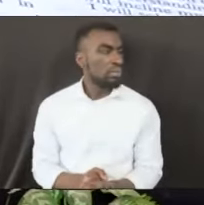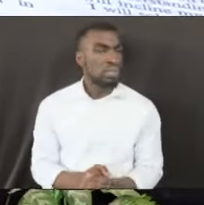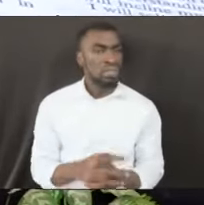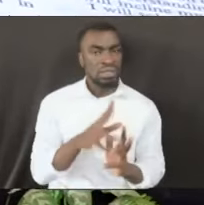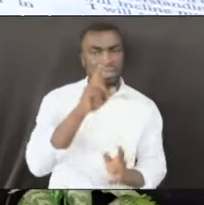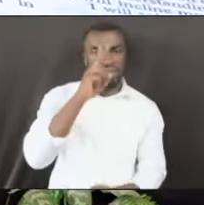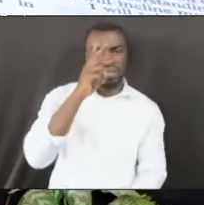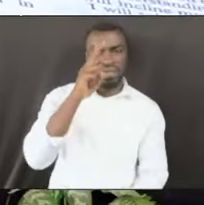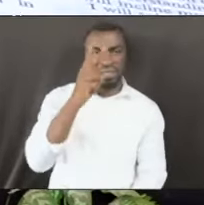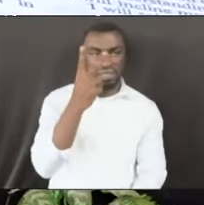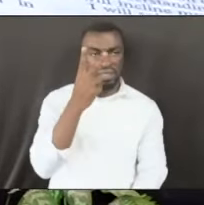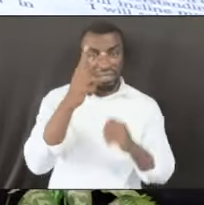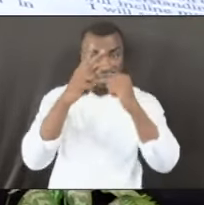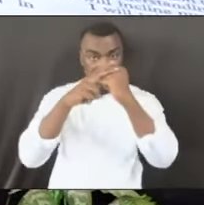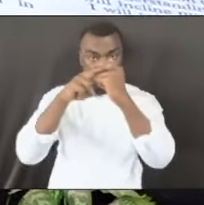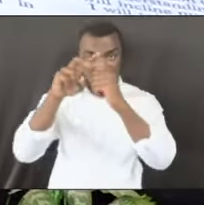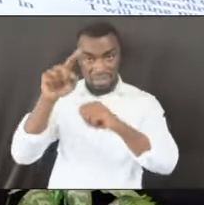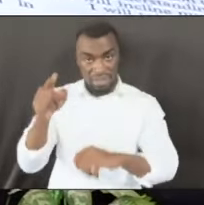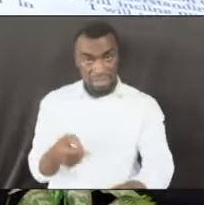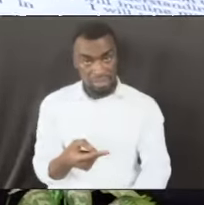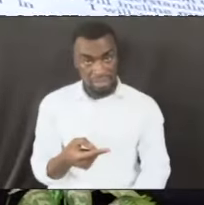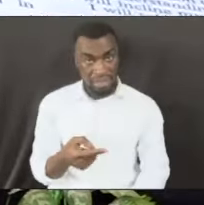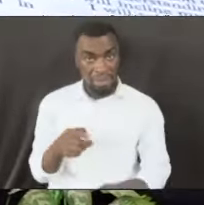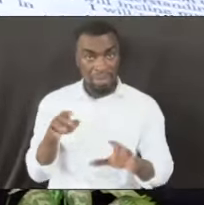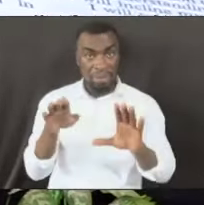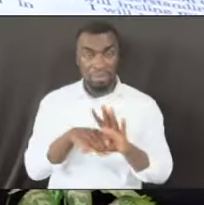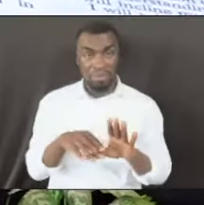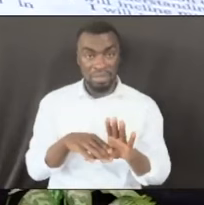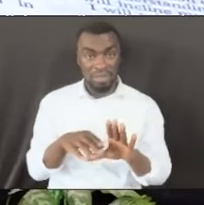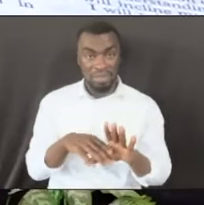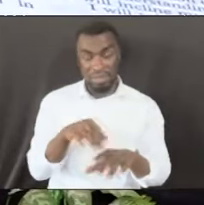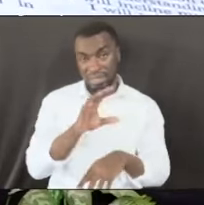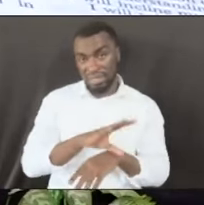7,000. Now, I kept wondering,